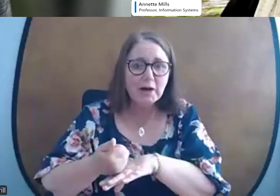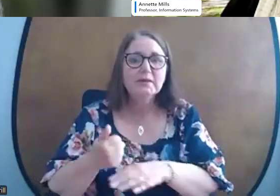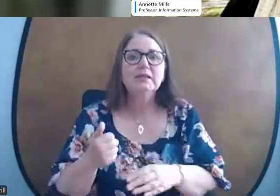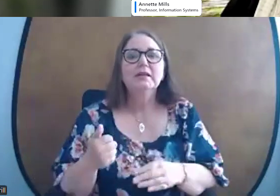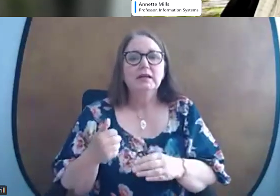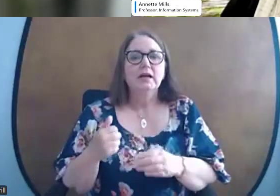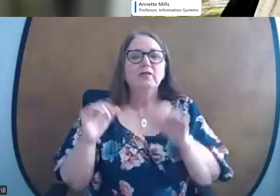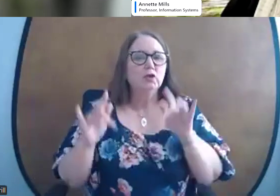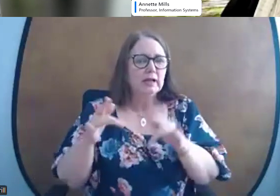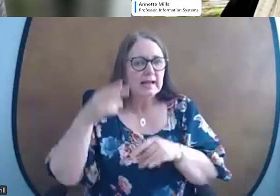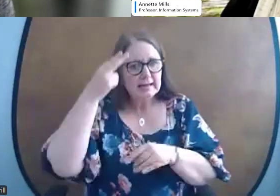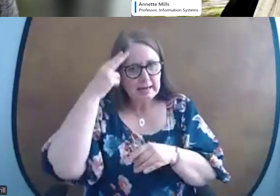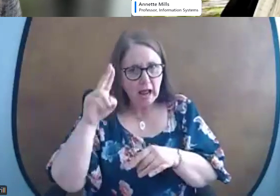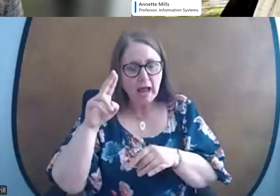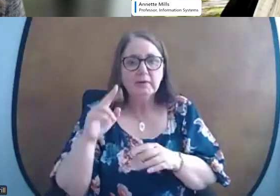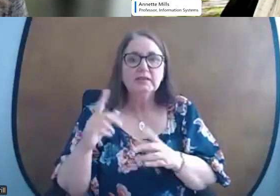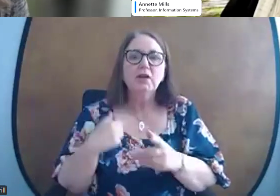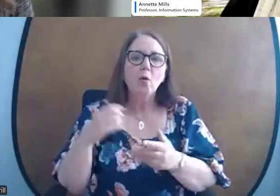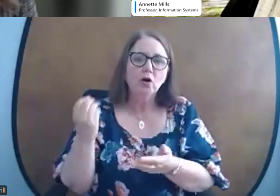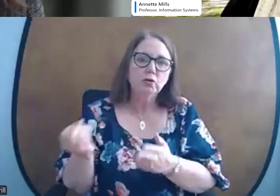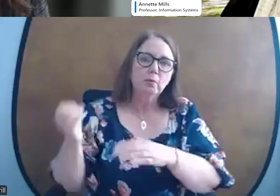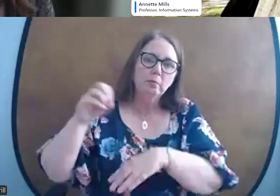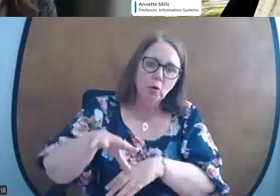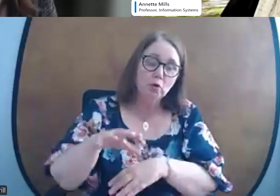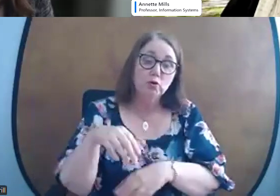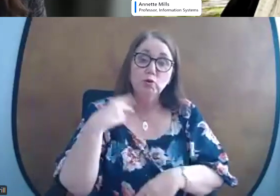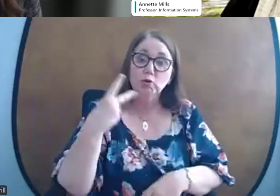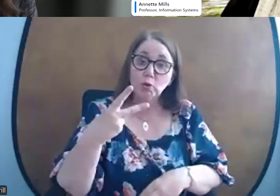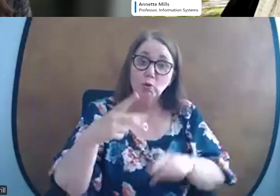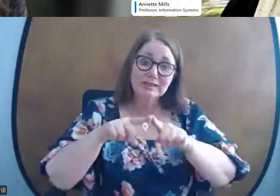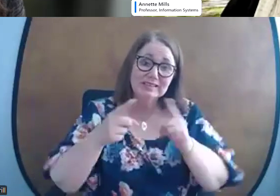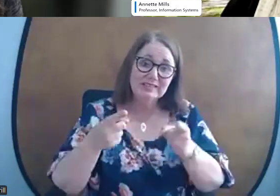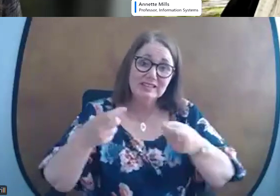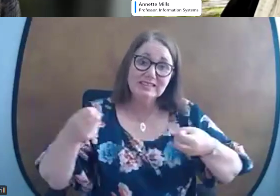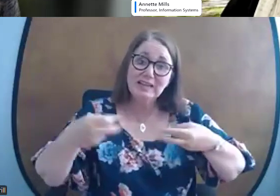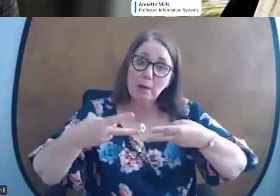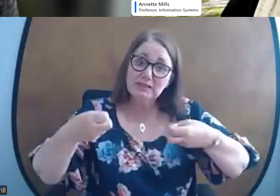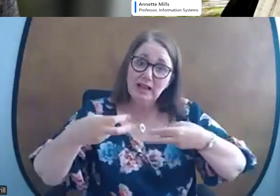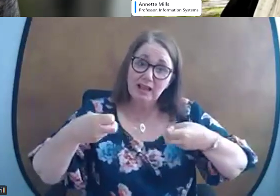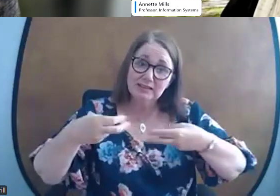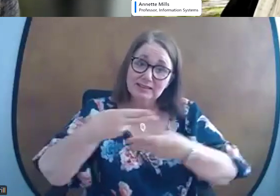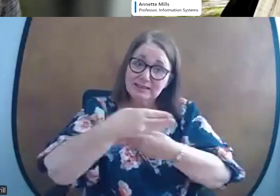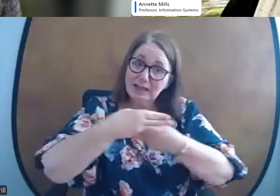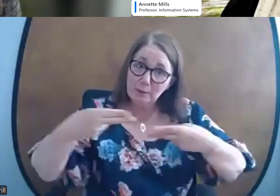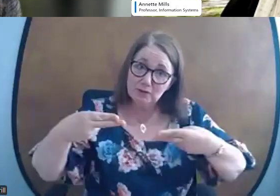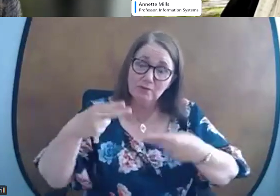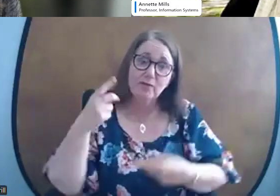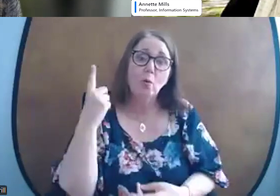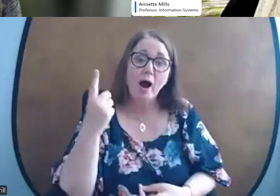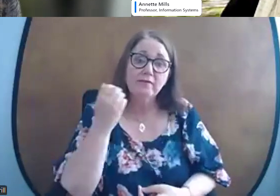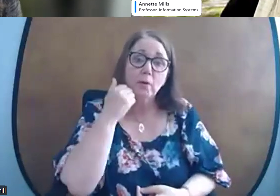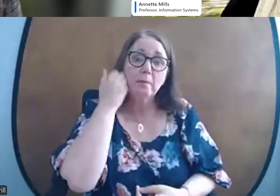my own business. There is no support there. For example, I have to